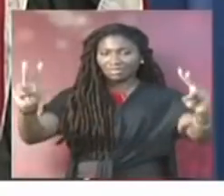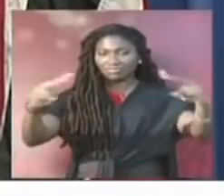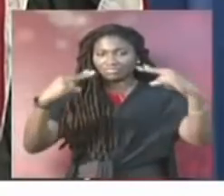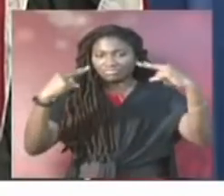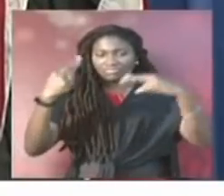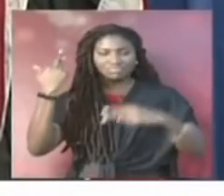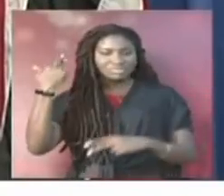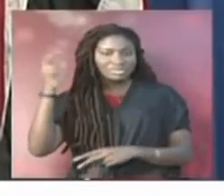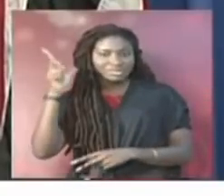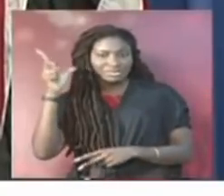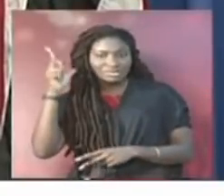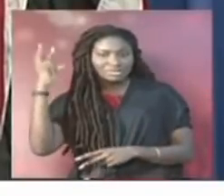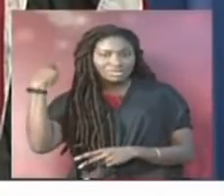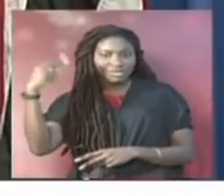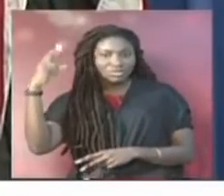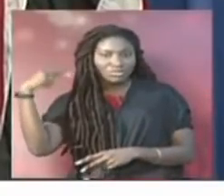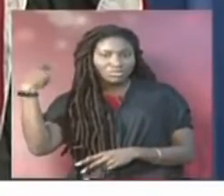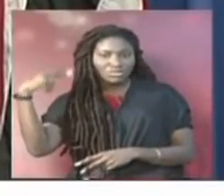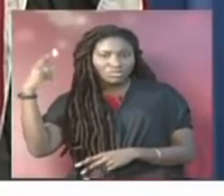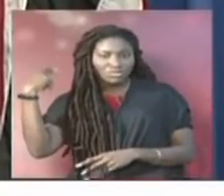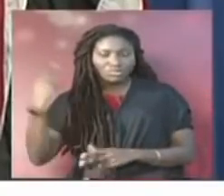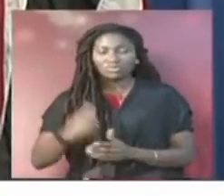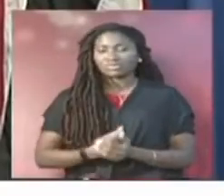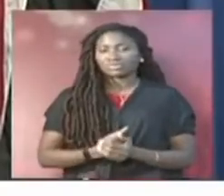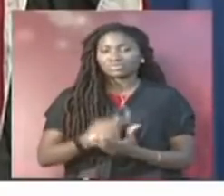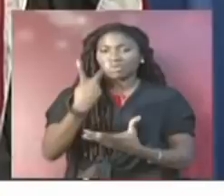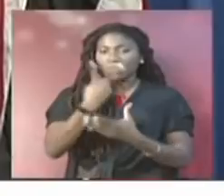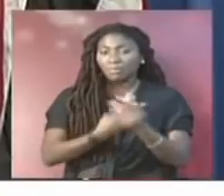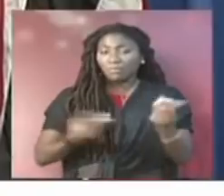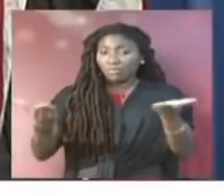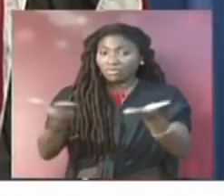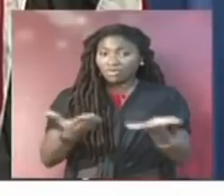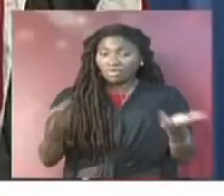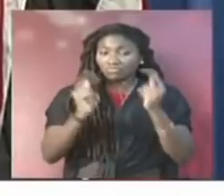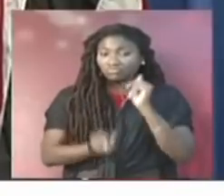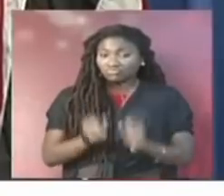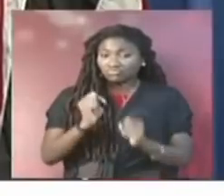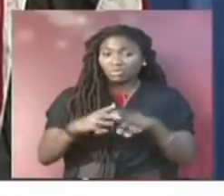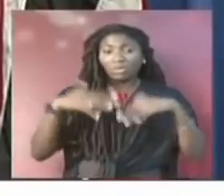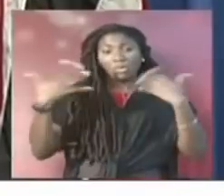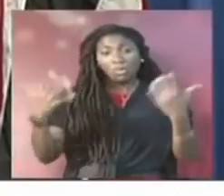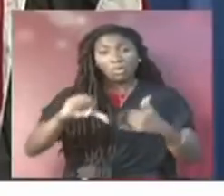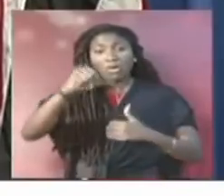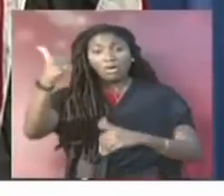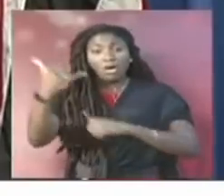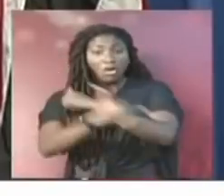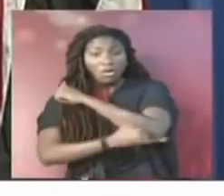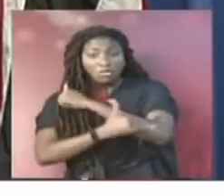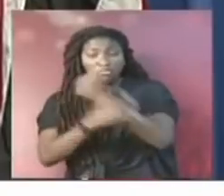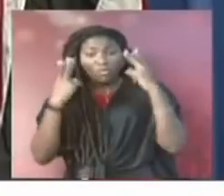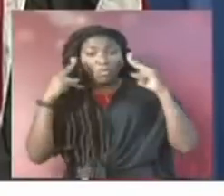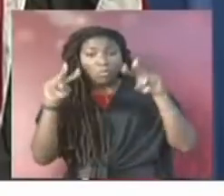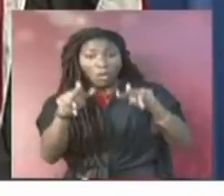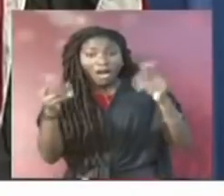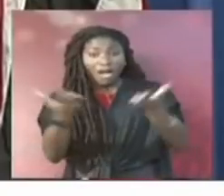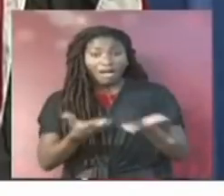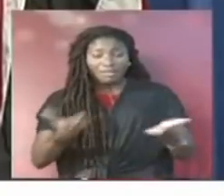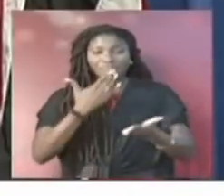public, both at home and abroad, and on whatever platform you are. Very good afternoon to you.